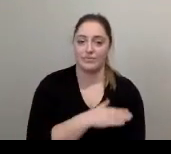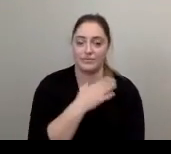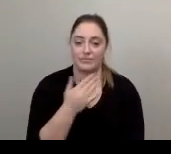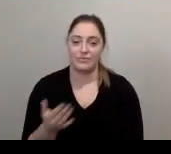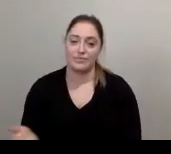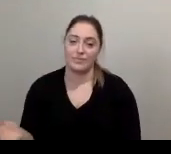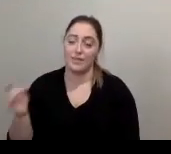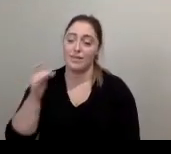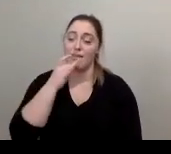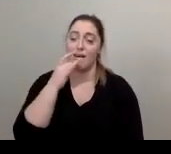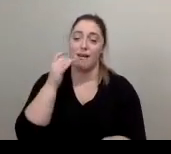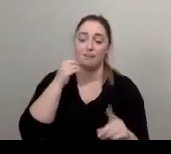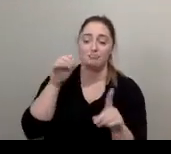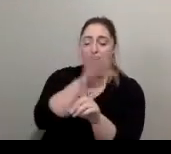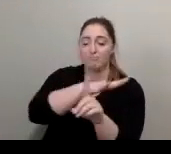And born